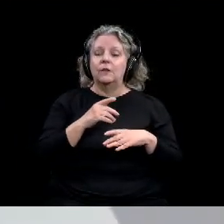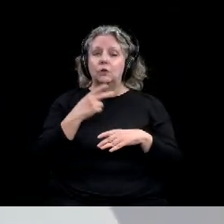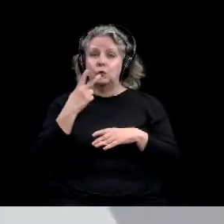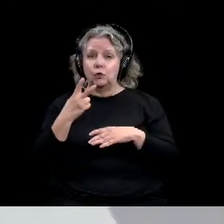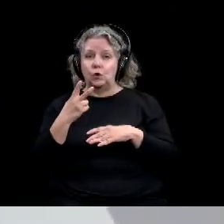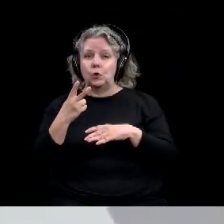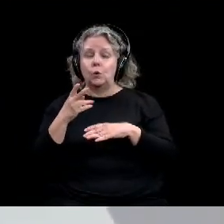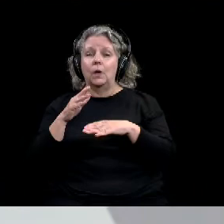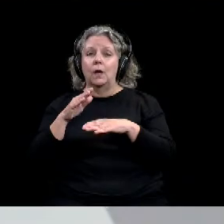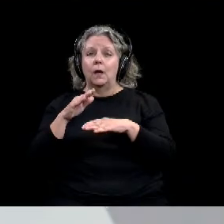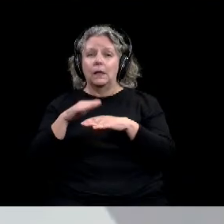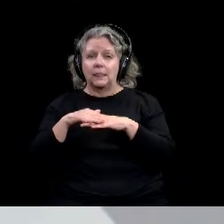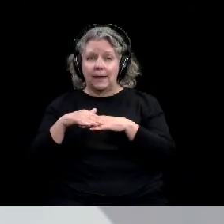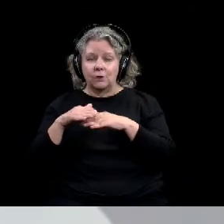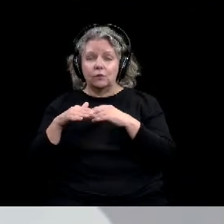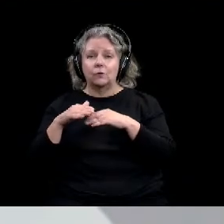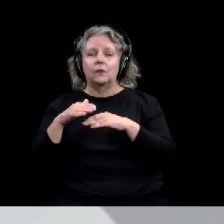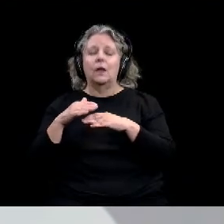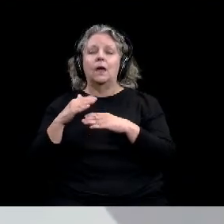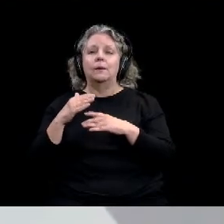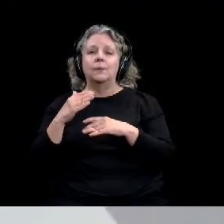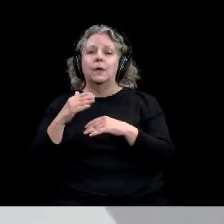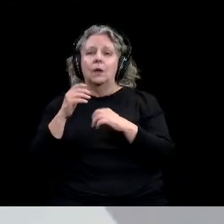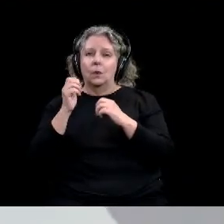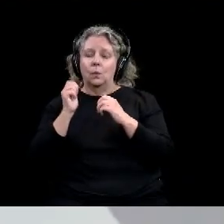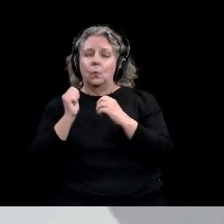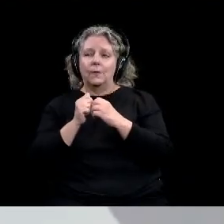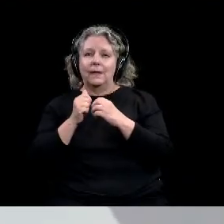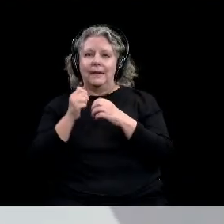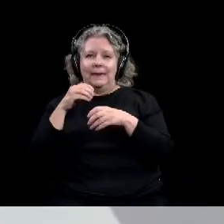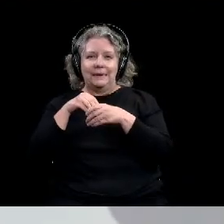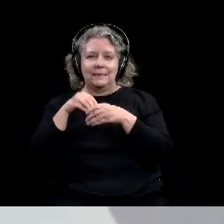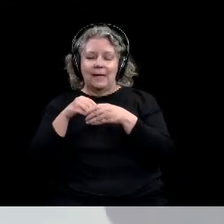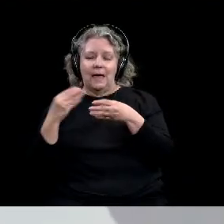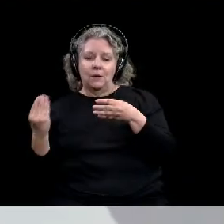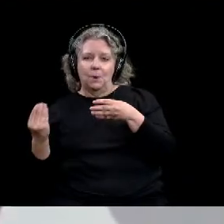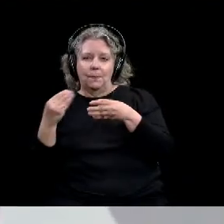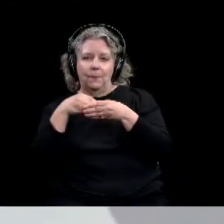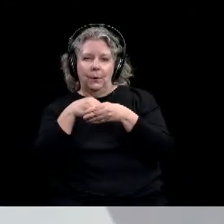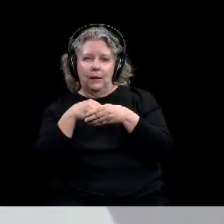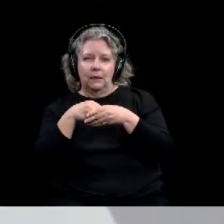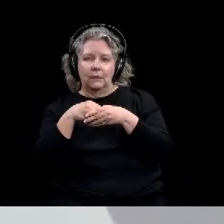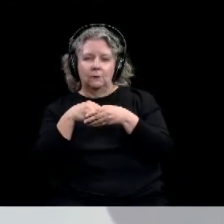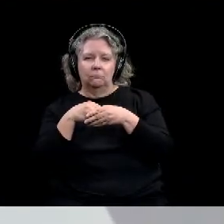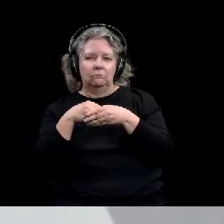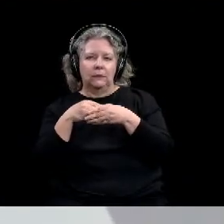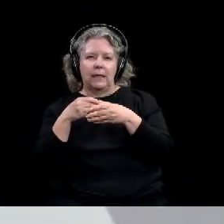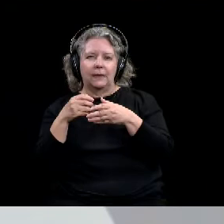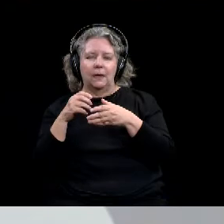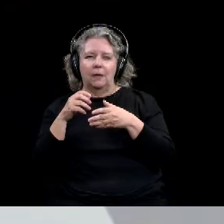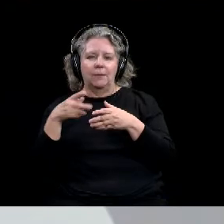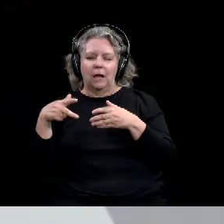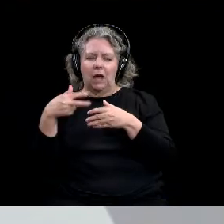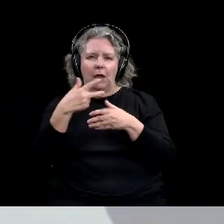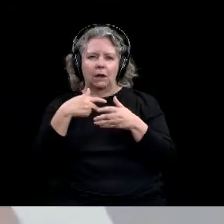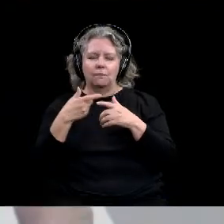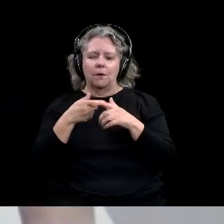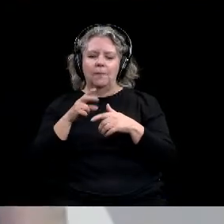material like a cutting from a vacuum bag, or a surgical mask plus a double-layer cloth